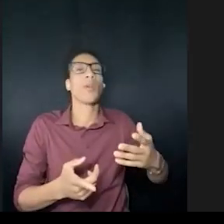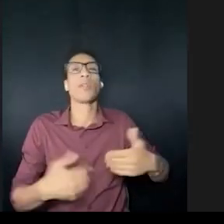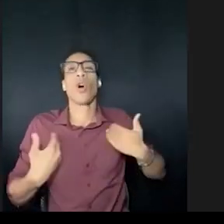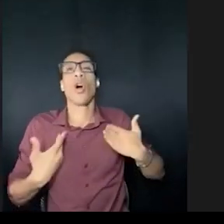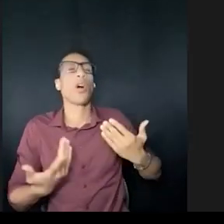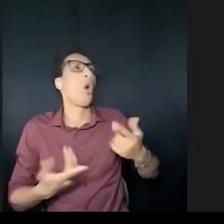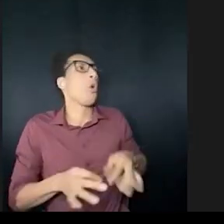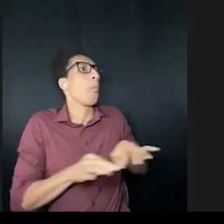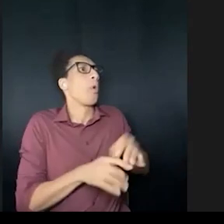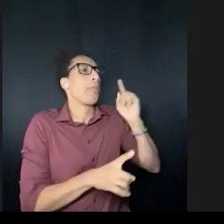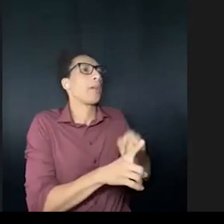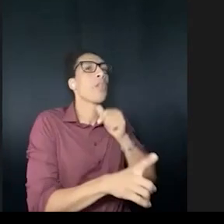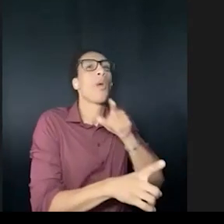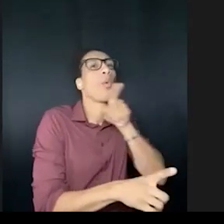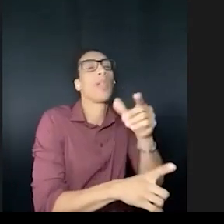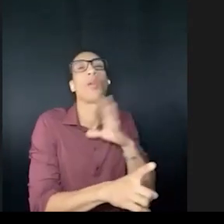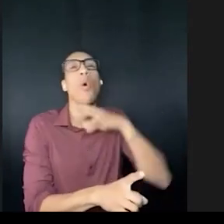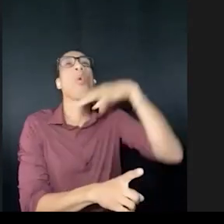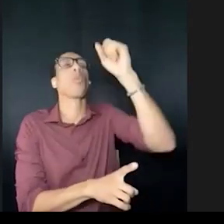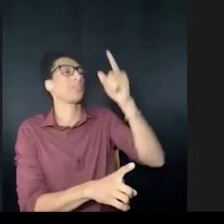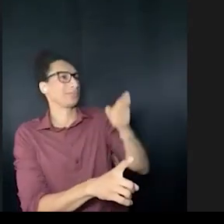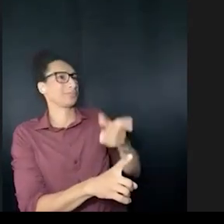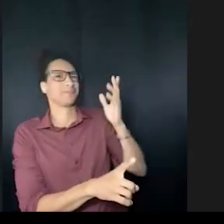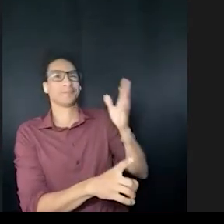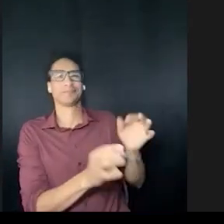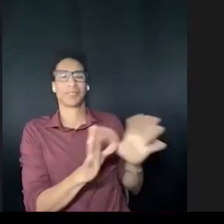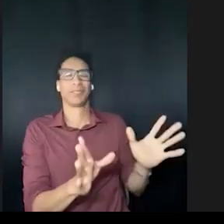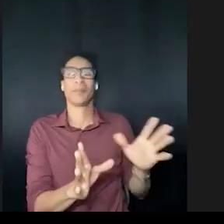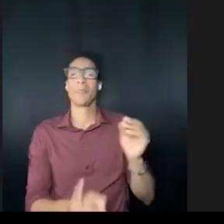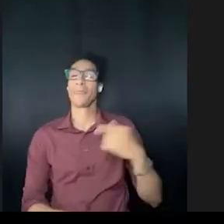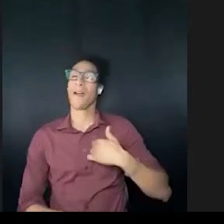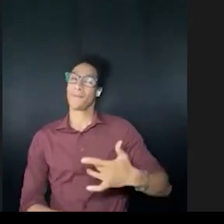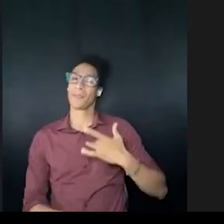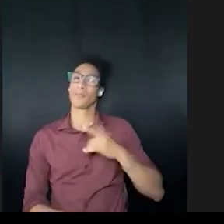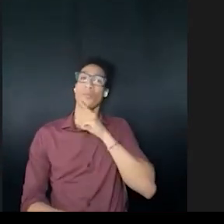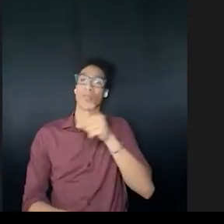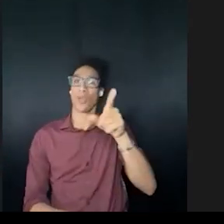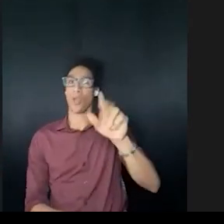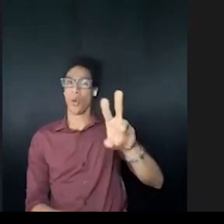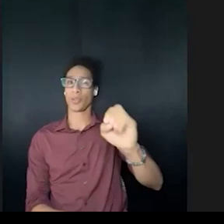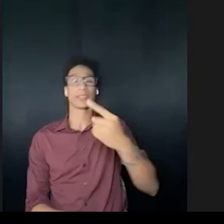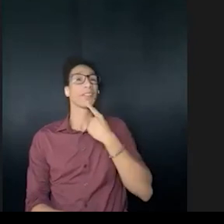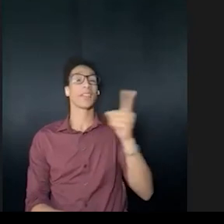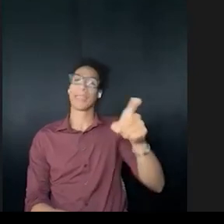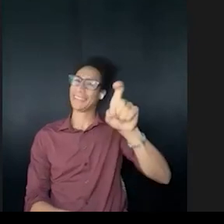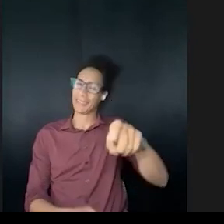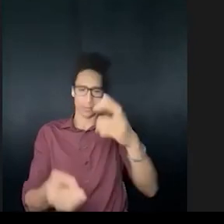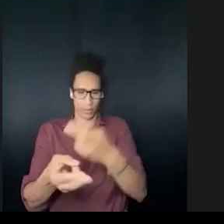And I feel that, like Lawrence said, there need to be resources. This